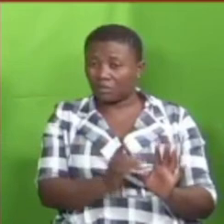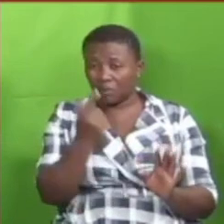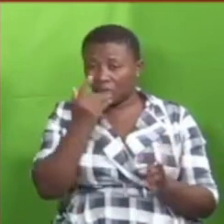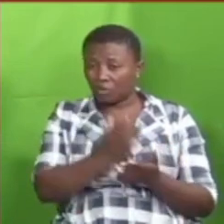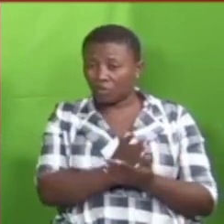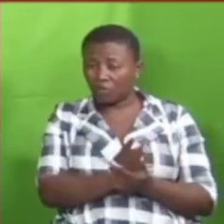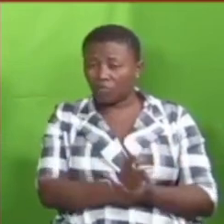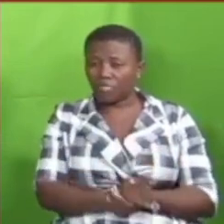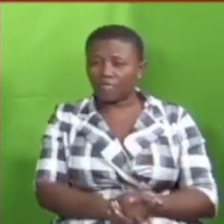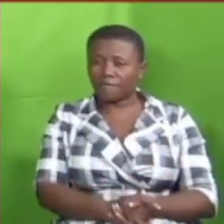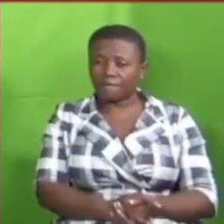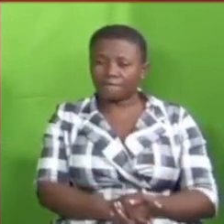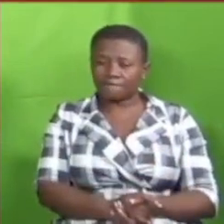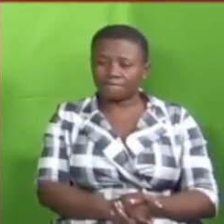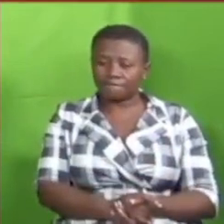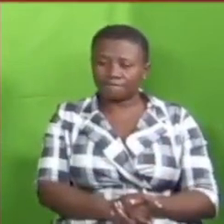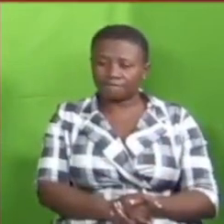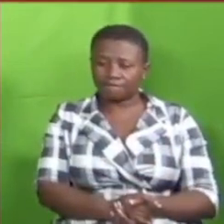Mr.